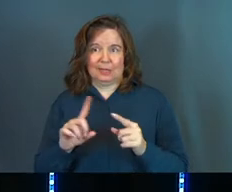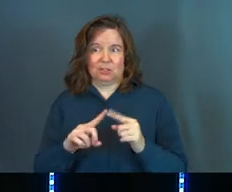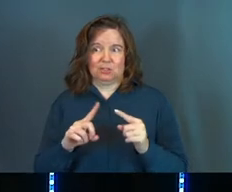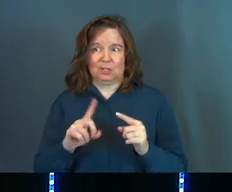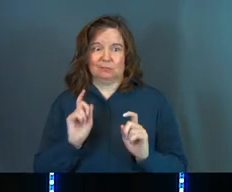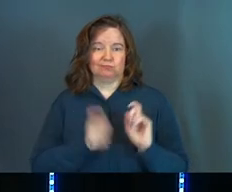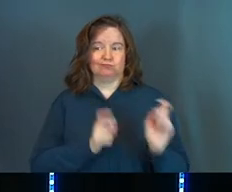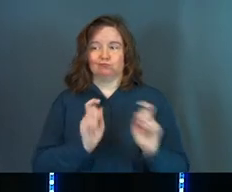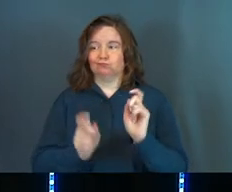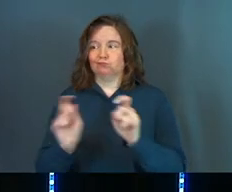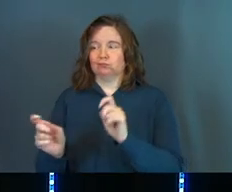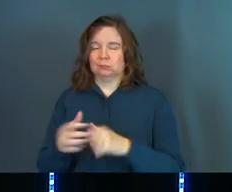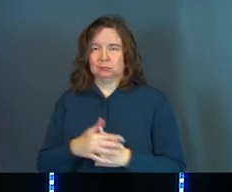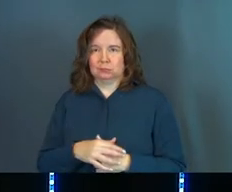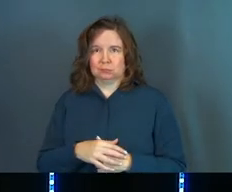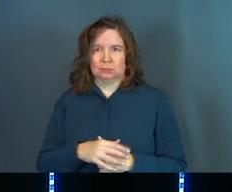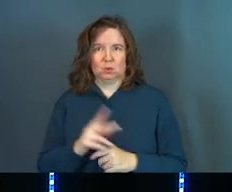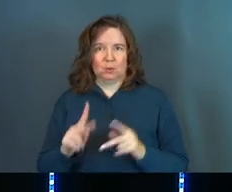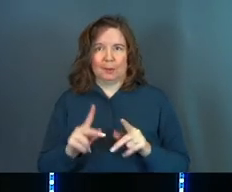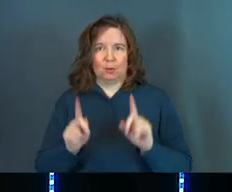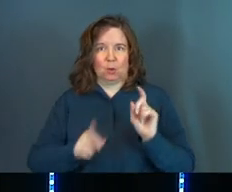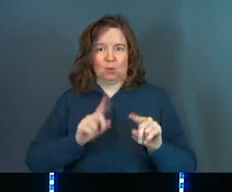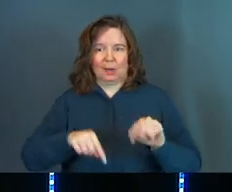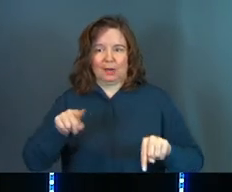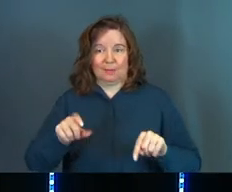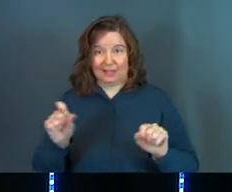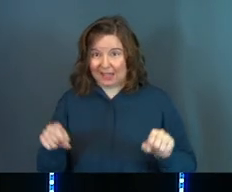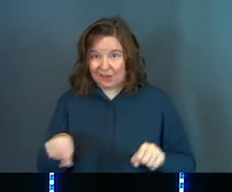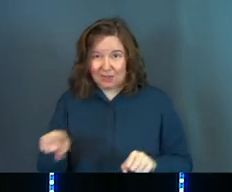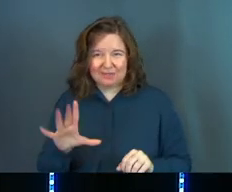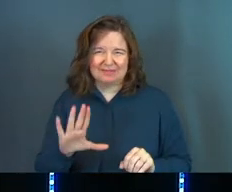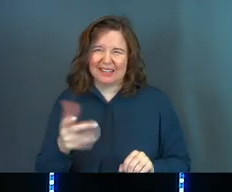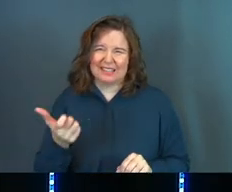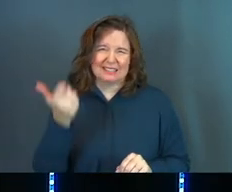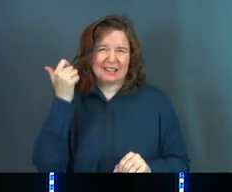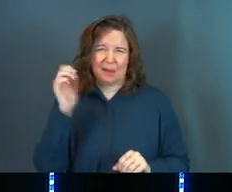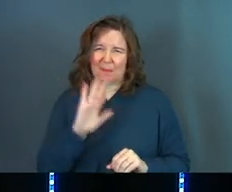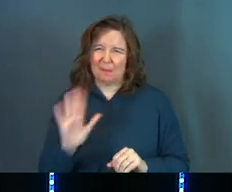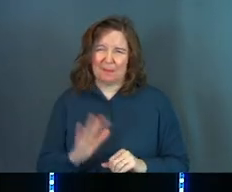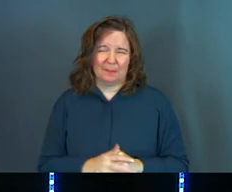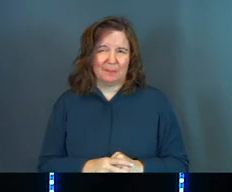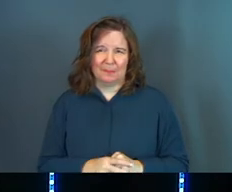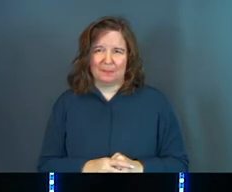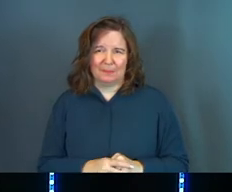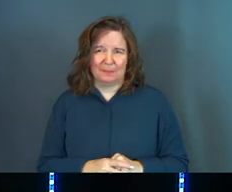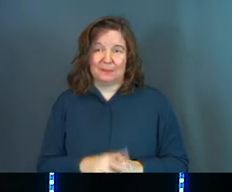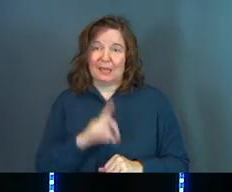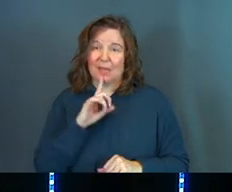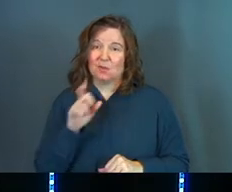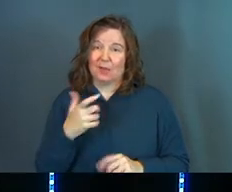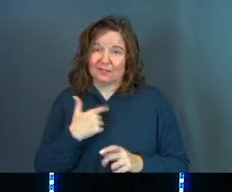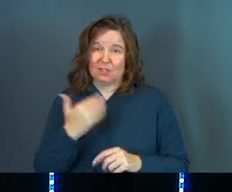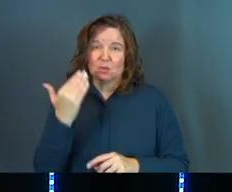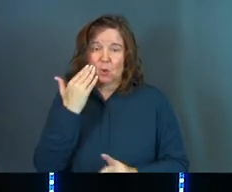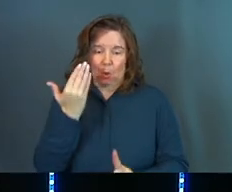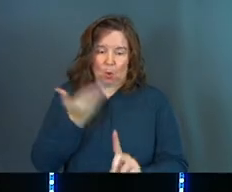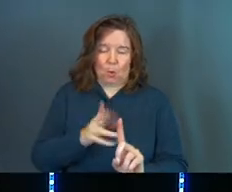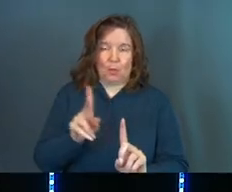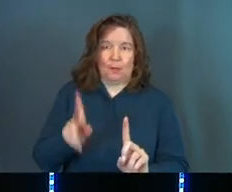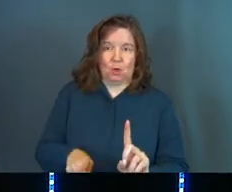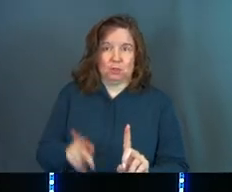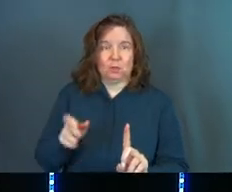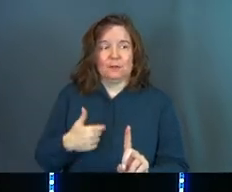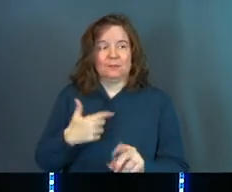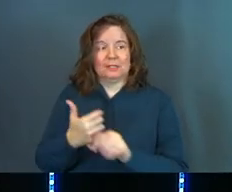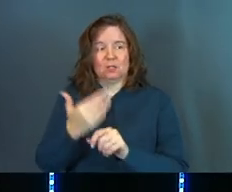just dole them out to folks randomly, can you? That's dumb. You actually have to get to know a person,